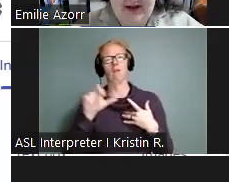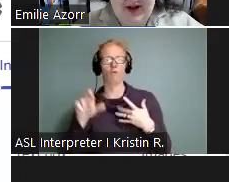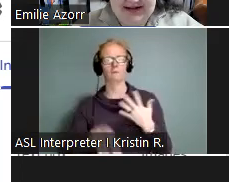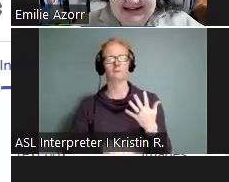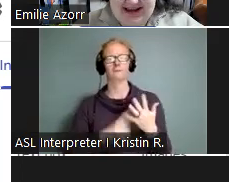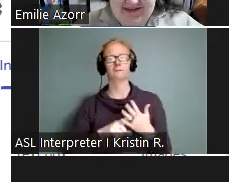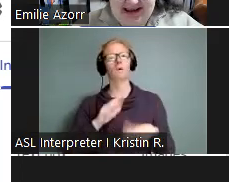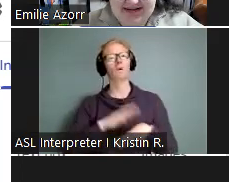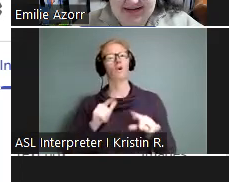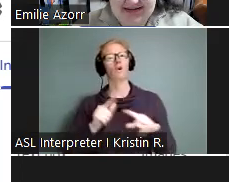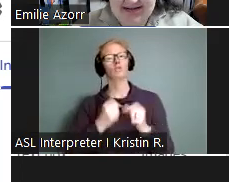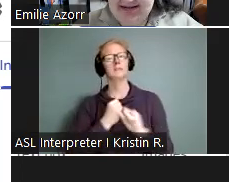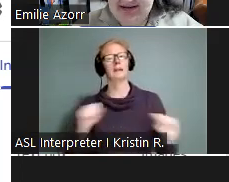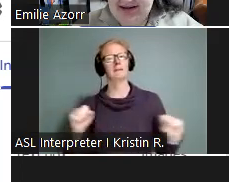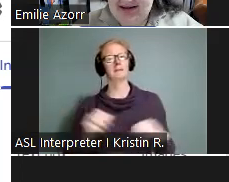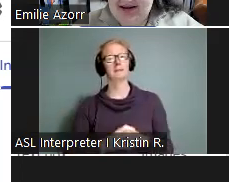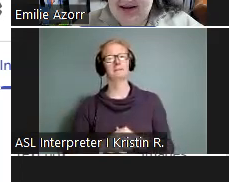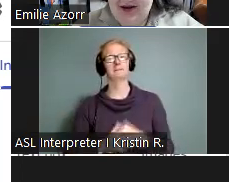We also have Call to Safety,